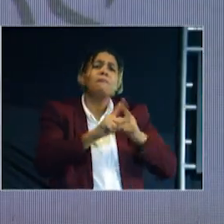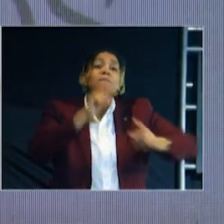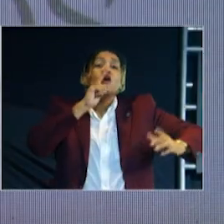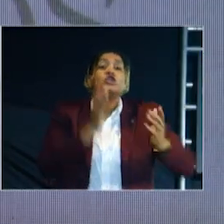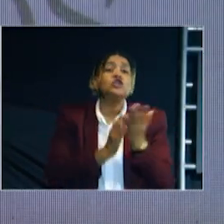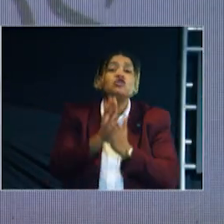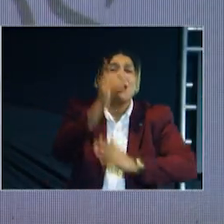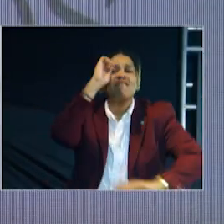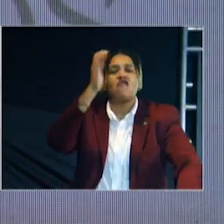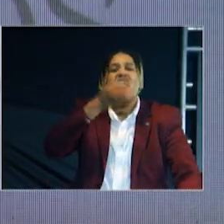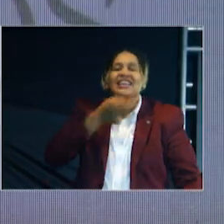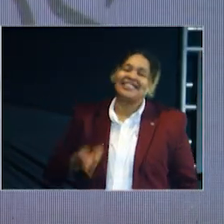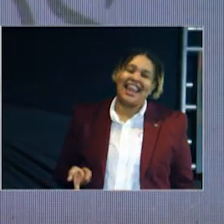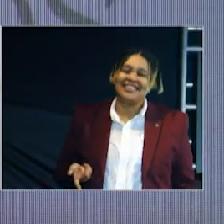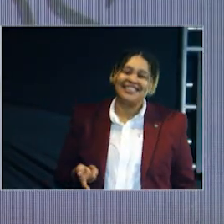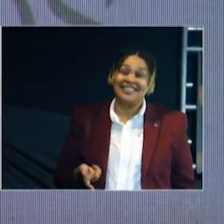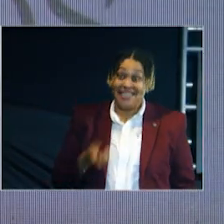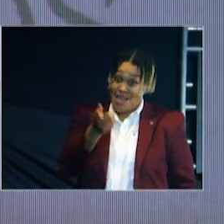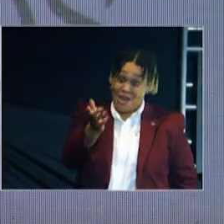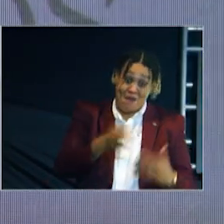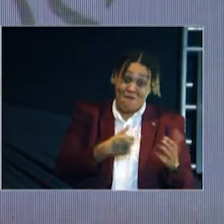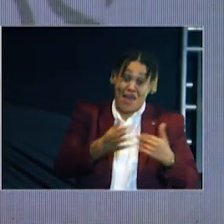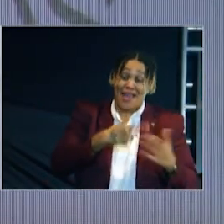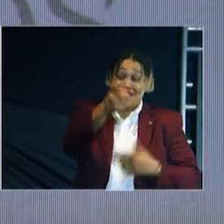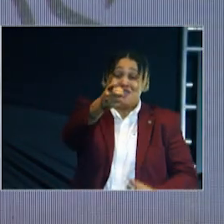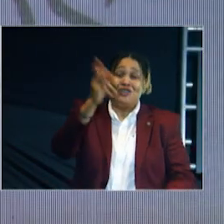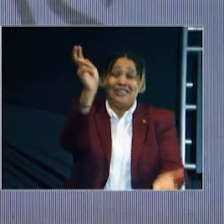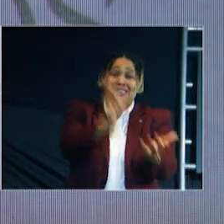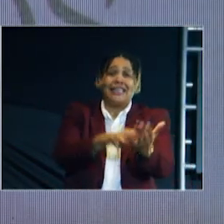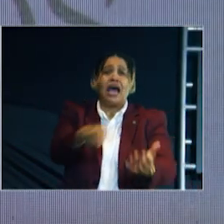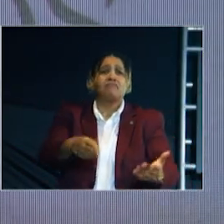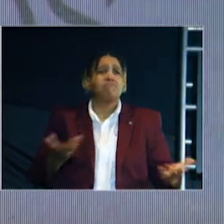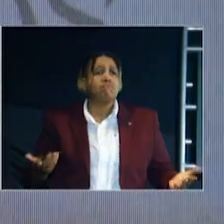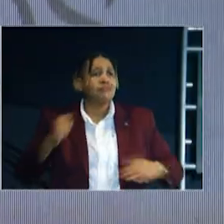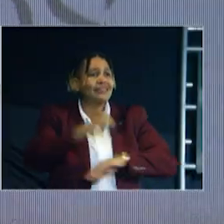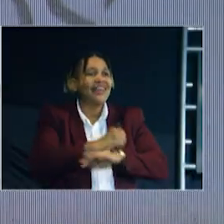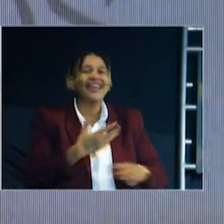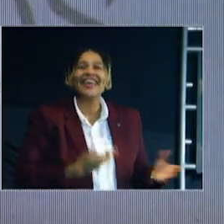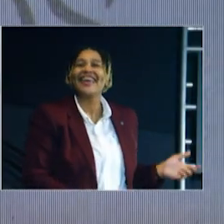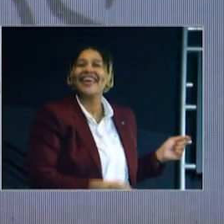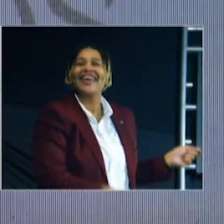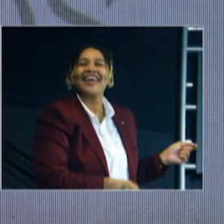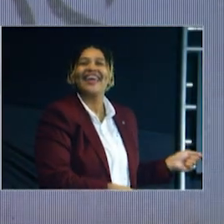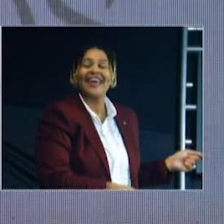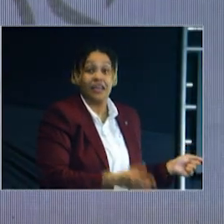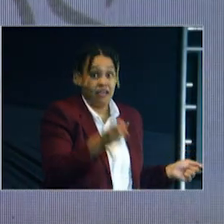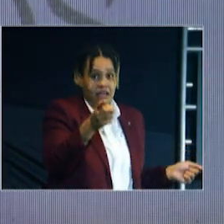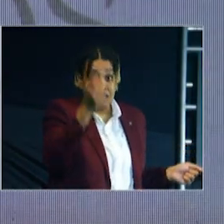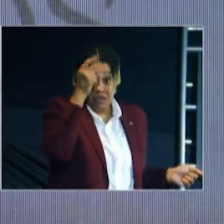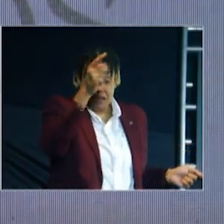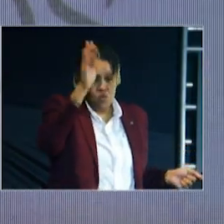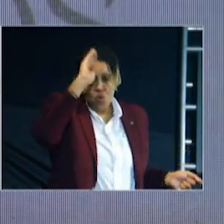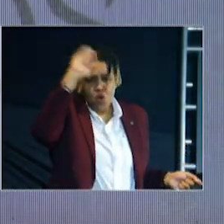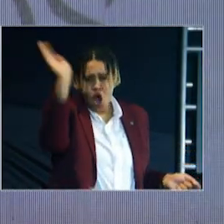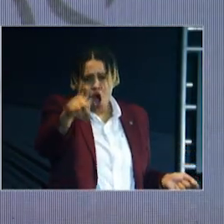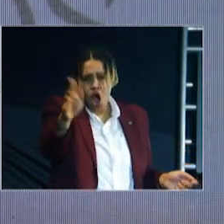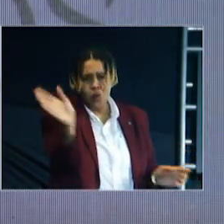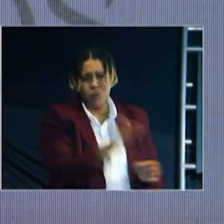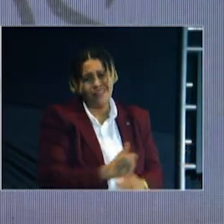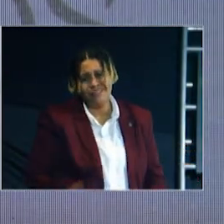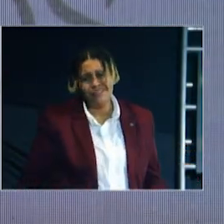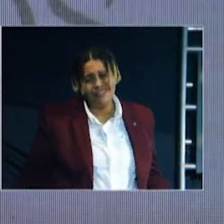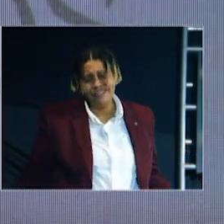striving for excellence. Whether or not you stand on this stage tonight, you are all